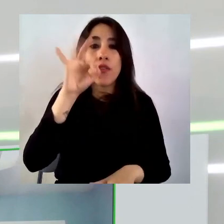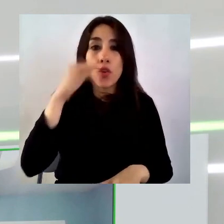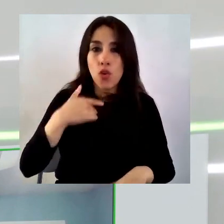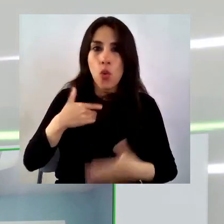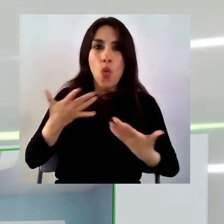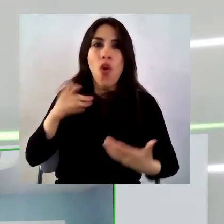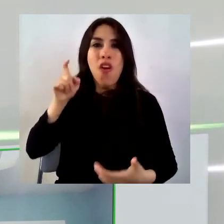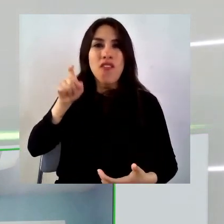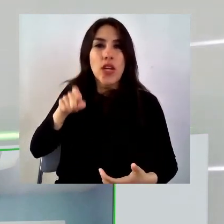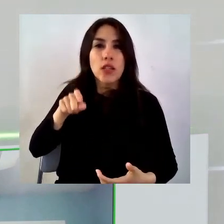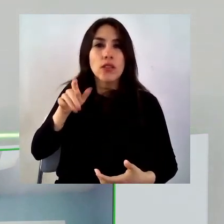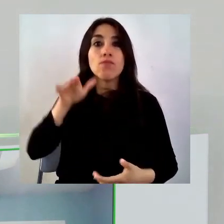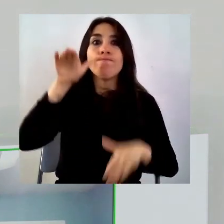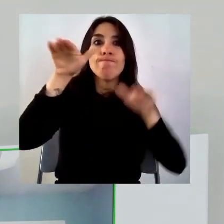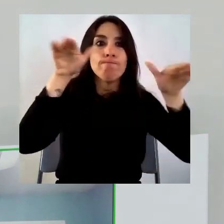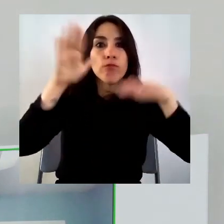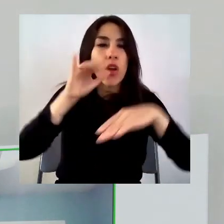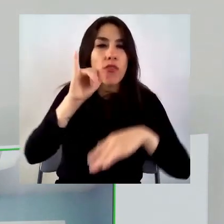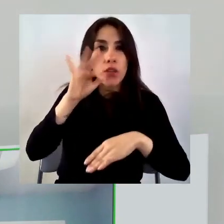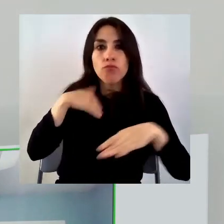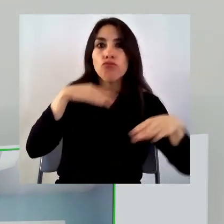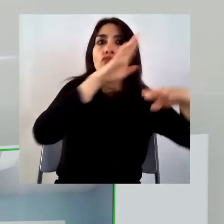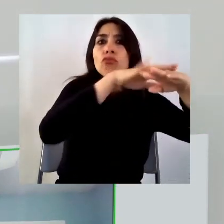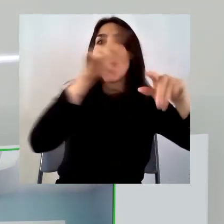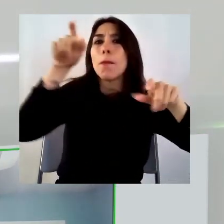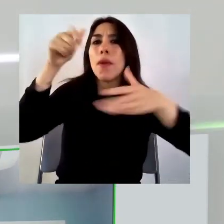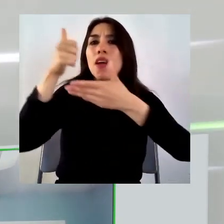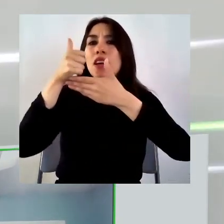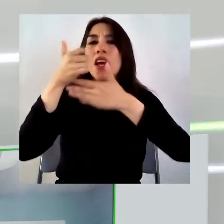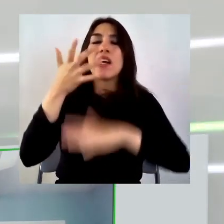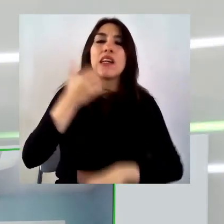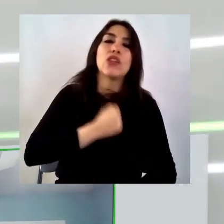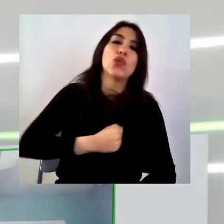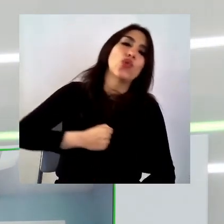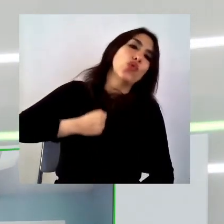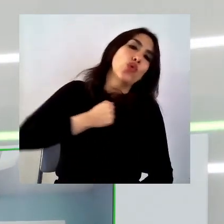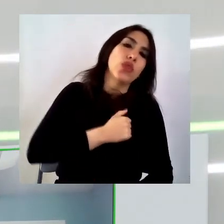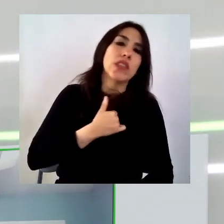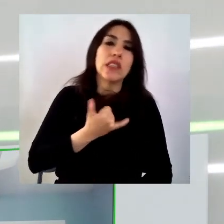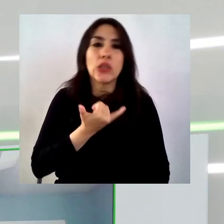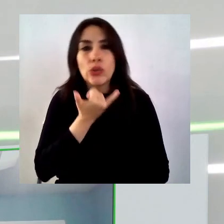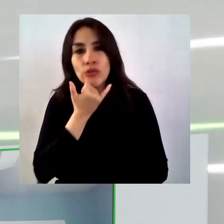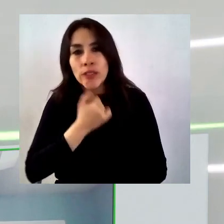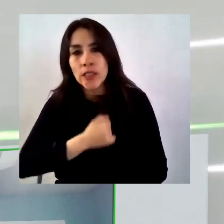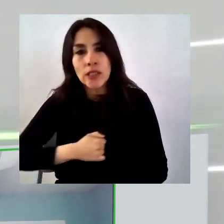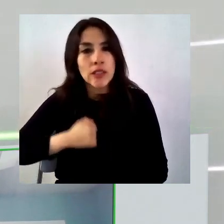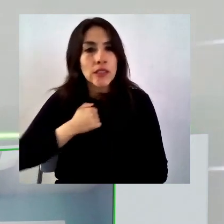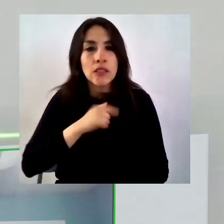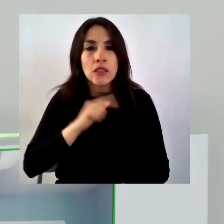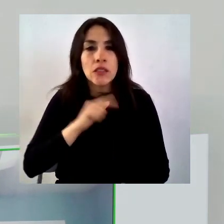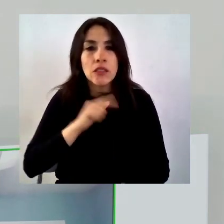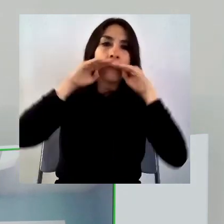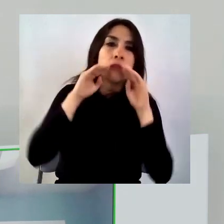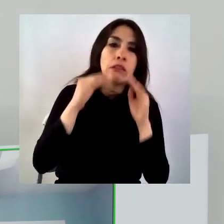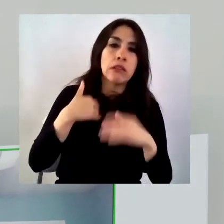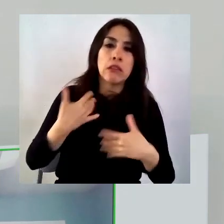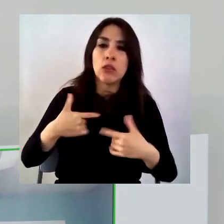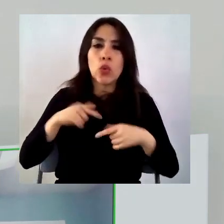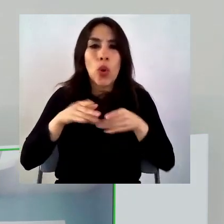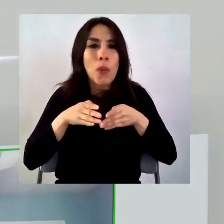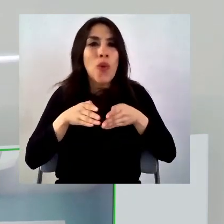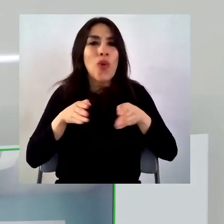the anxieties that I know I felt and that, you know, result from keeping